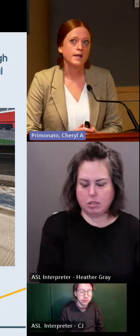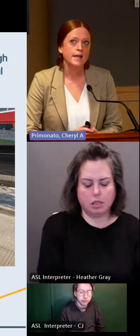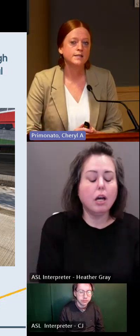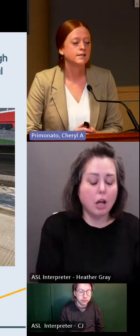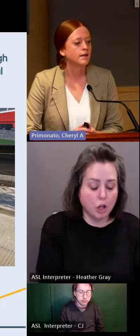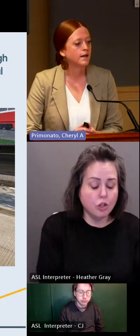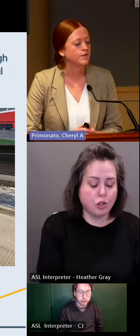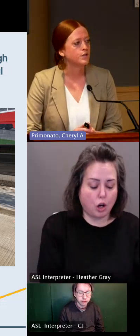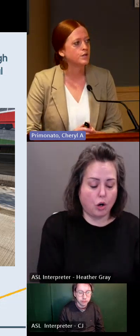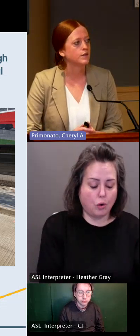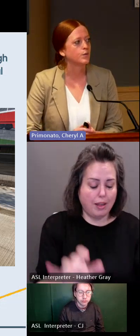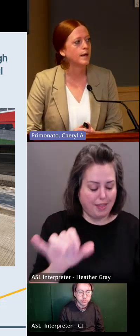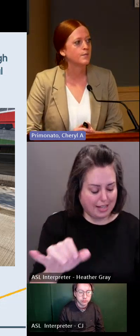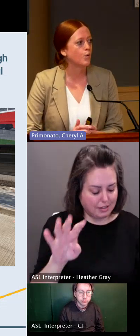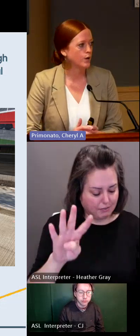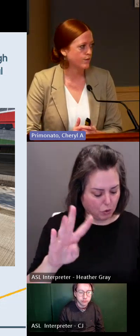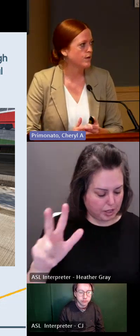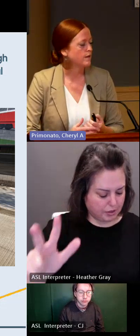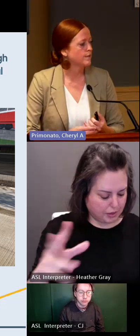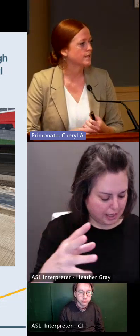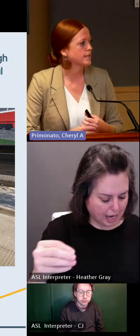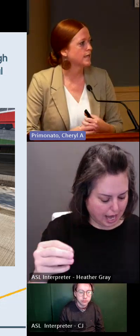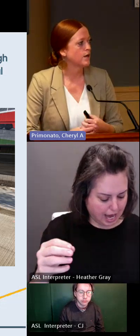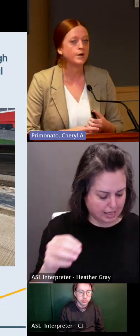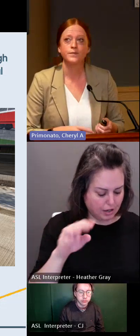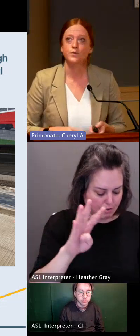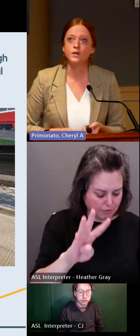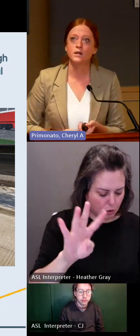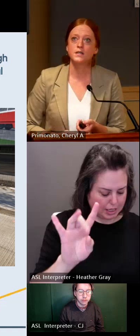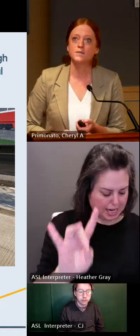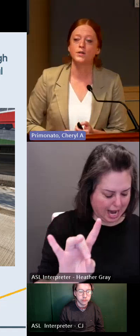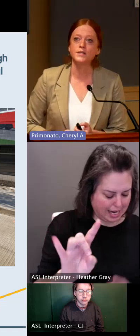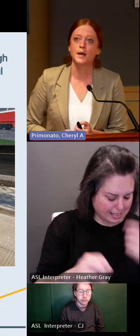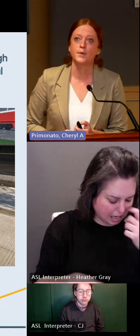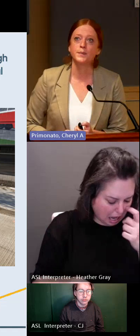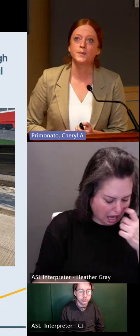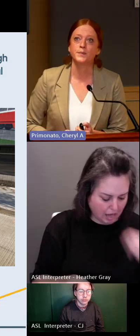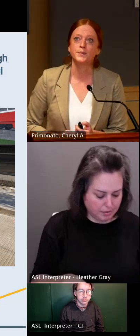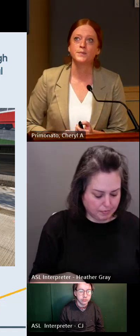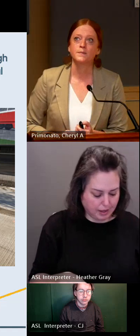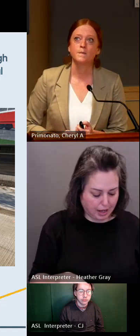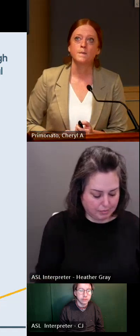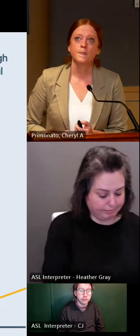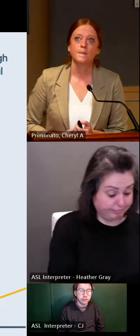and the 48, if you do need the ramp or if you need the bus to kneel. Smaller step.